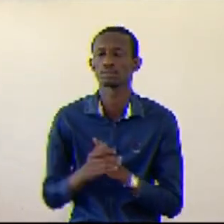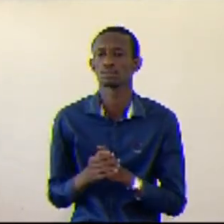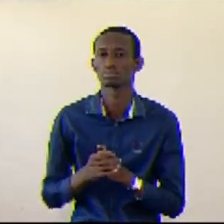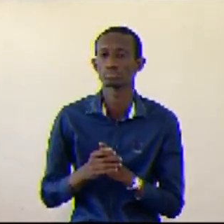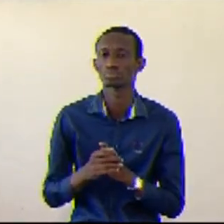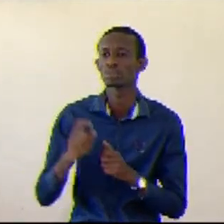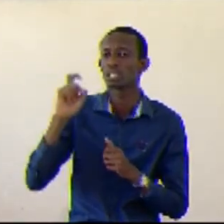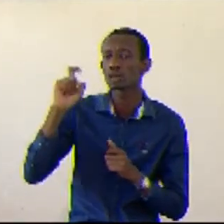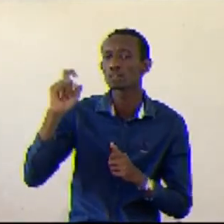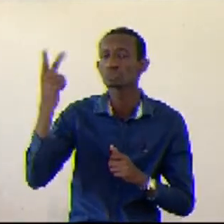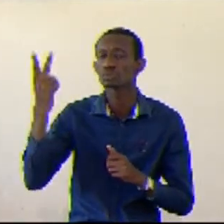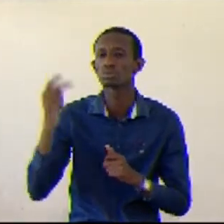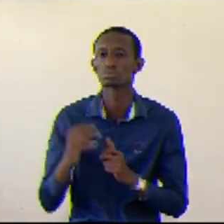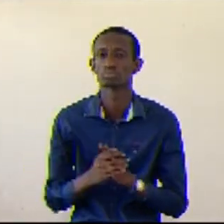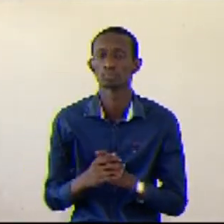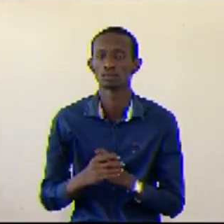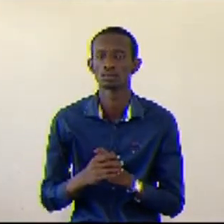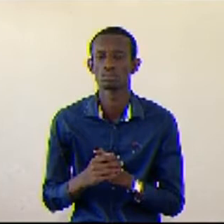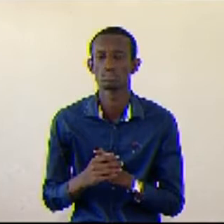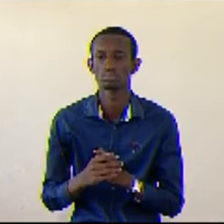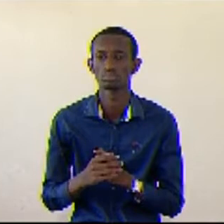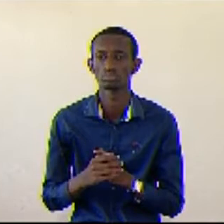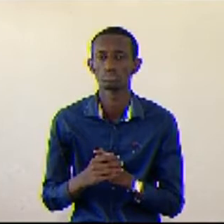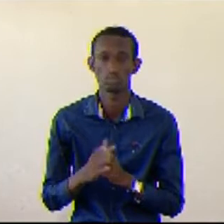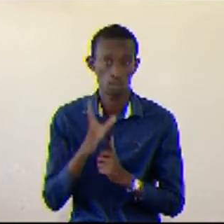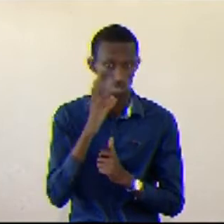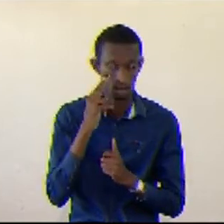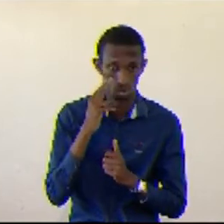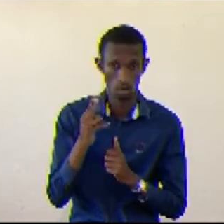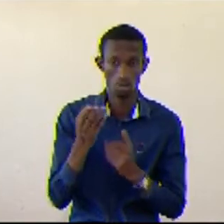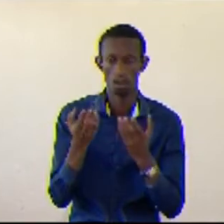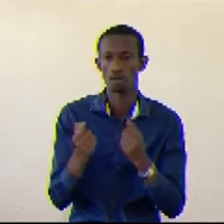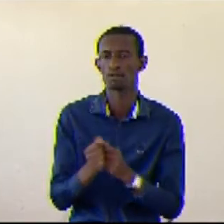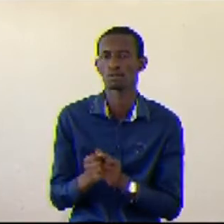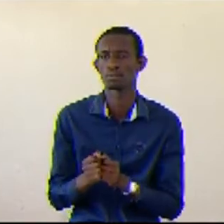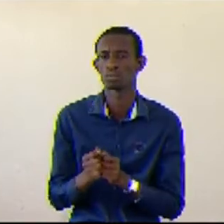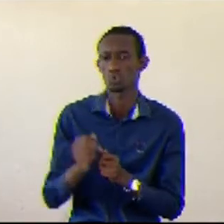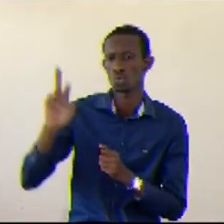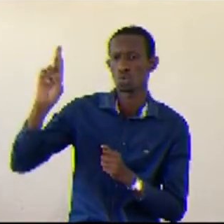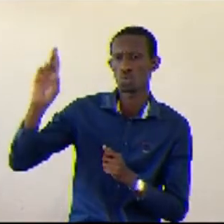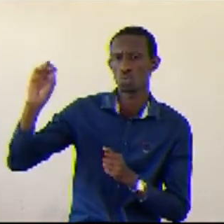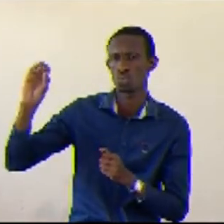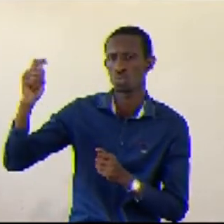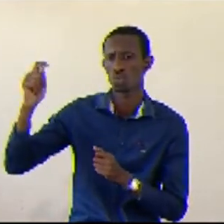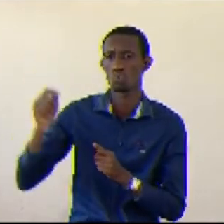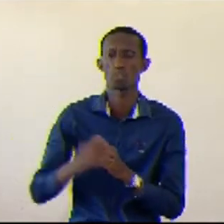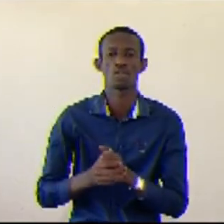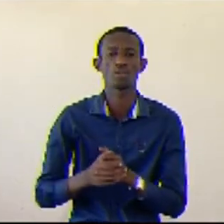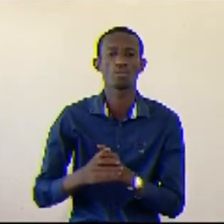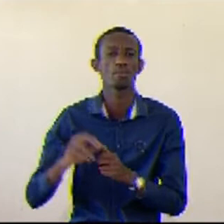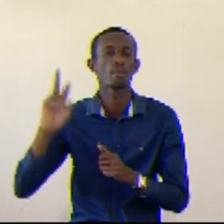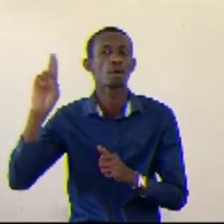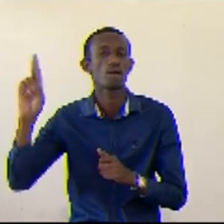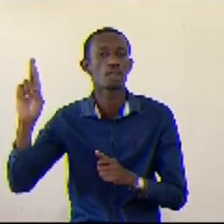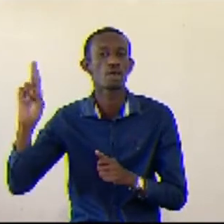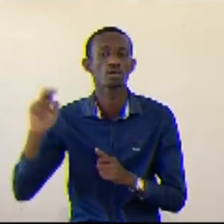Let me have this root r, because the curve is crossing the x-axis,